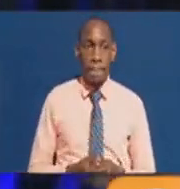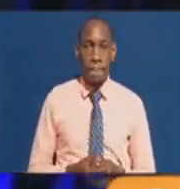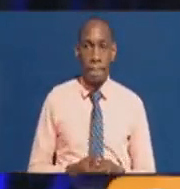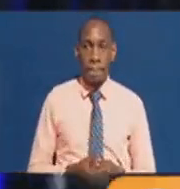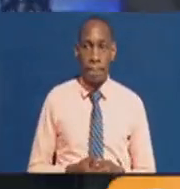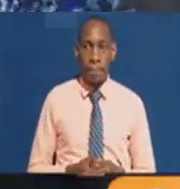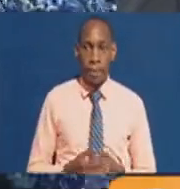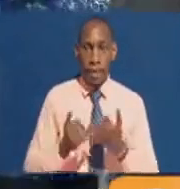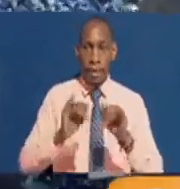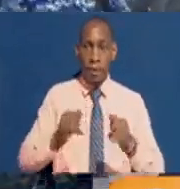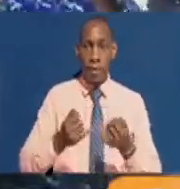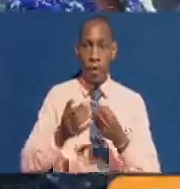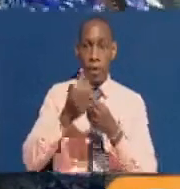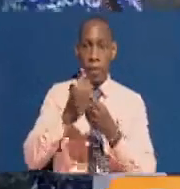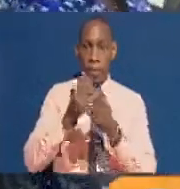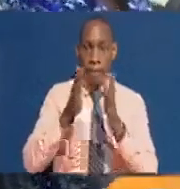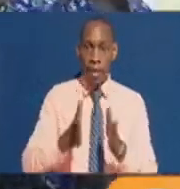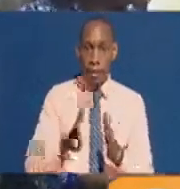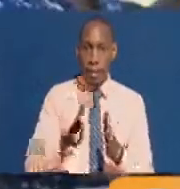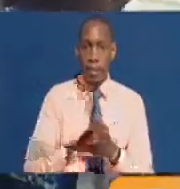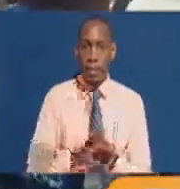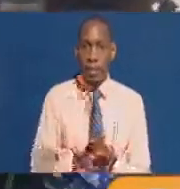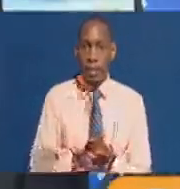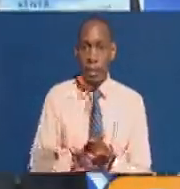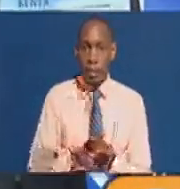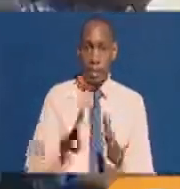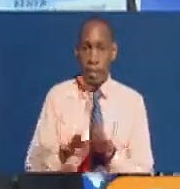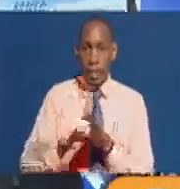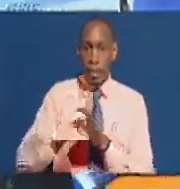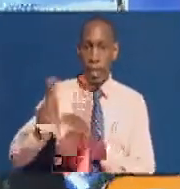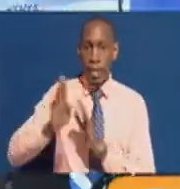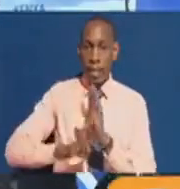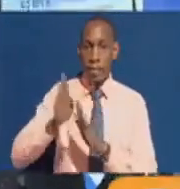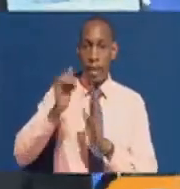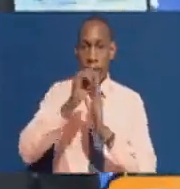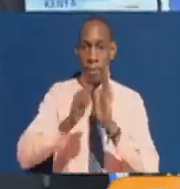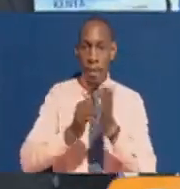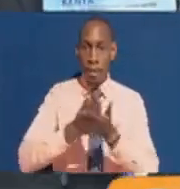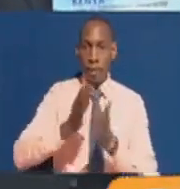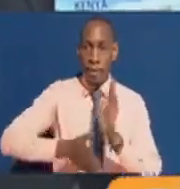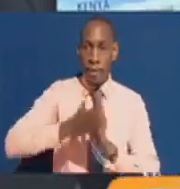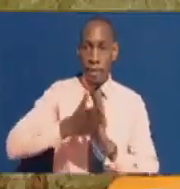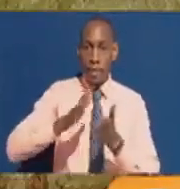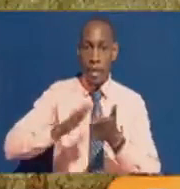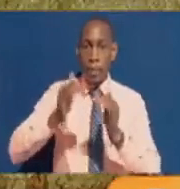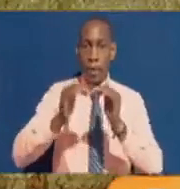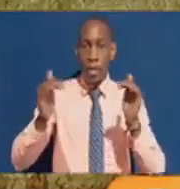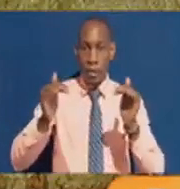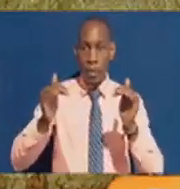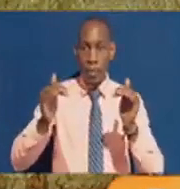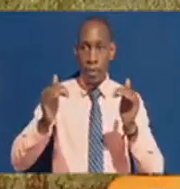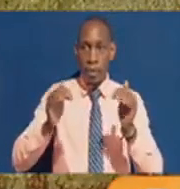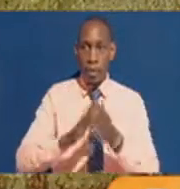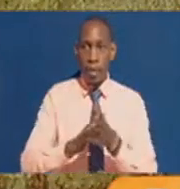This latest partnership will augment Kenya's development agenda through faster and more equitable labor